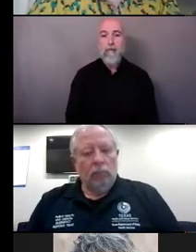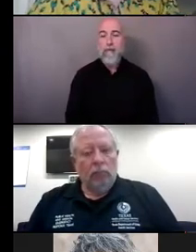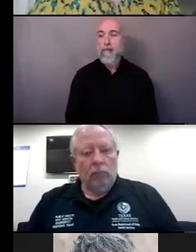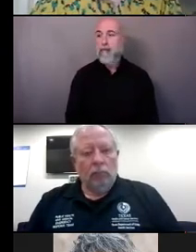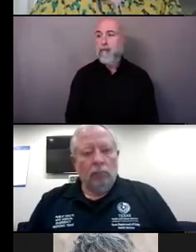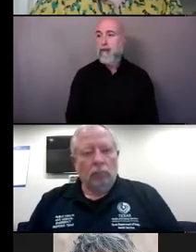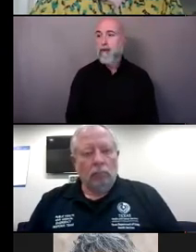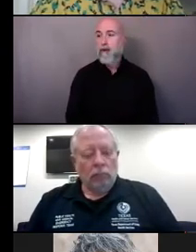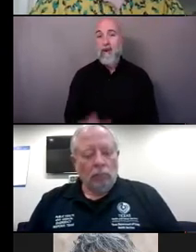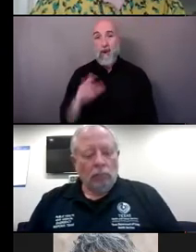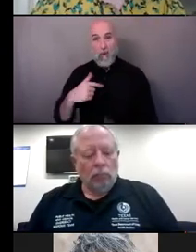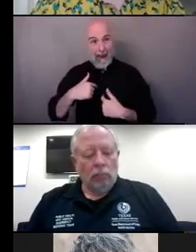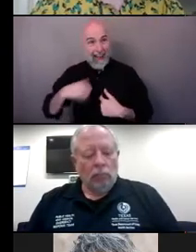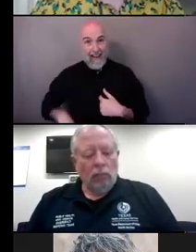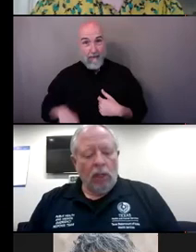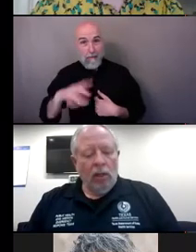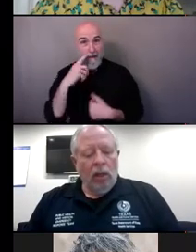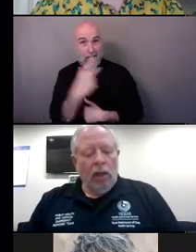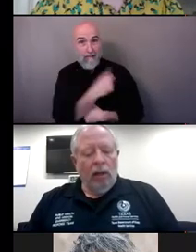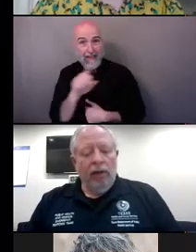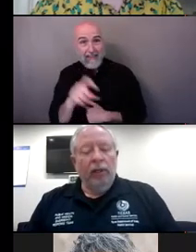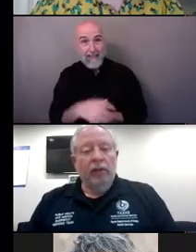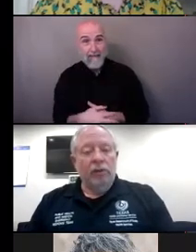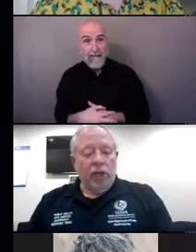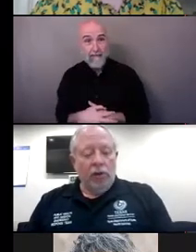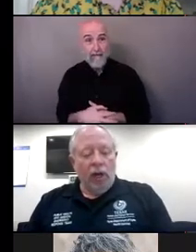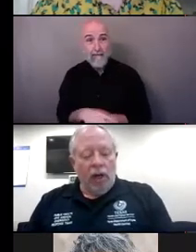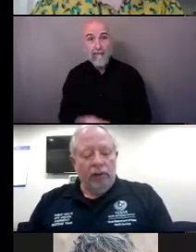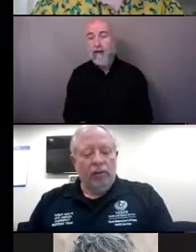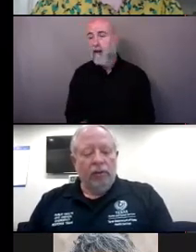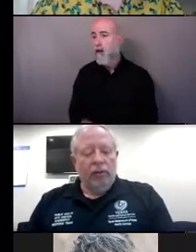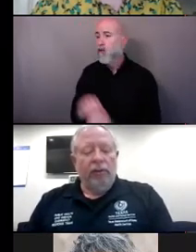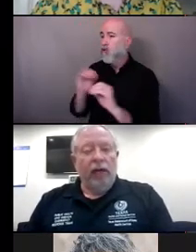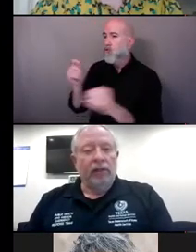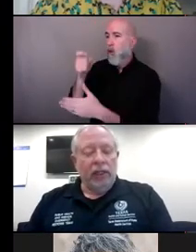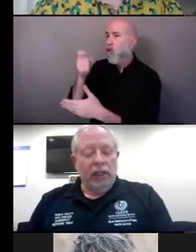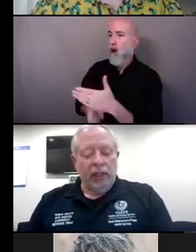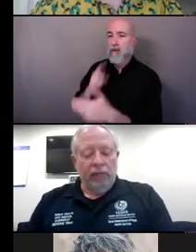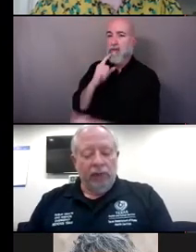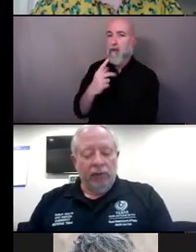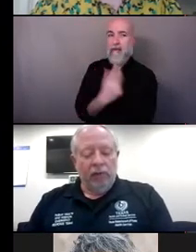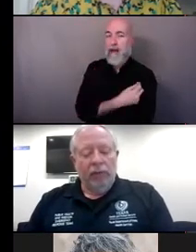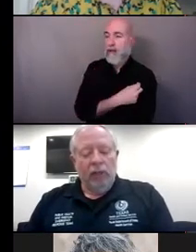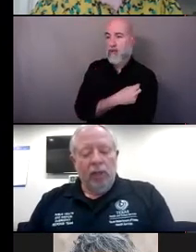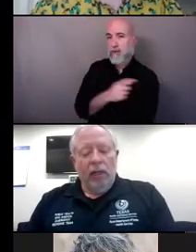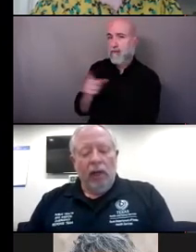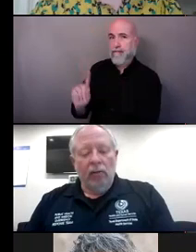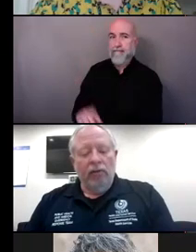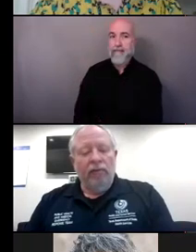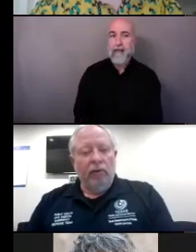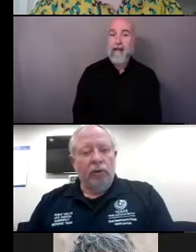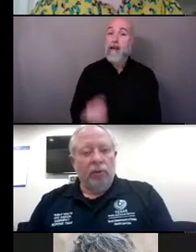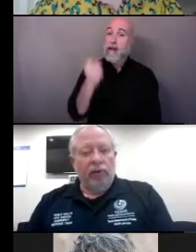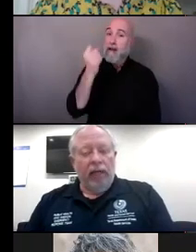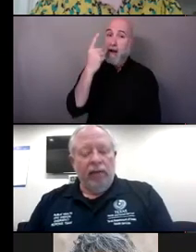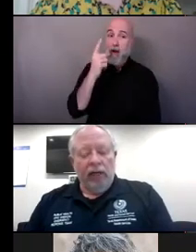Will I have to pay for the vaccine? There is no cost to the vaccinated individual. Now,